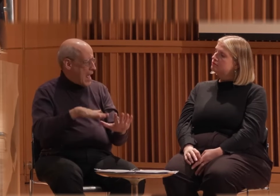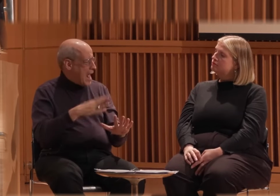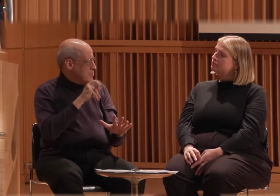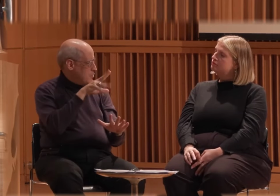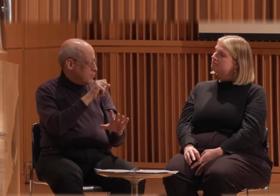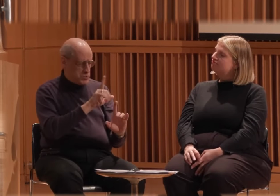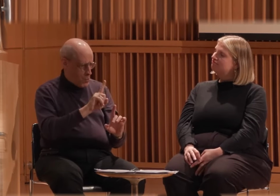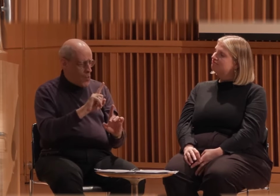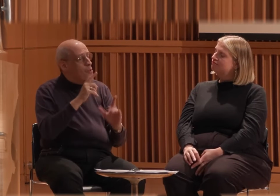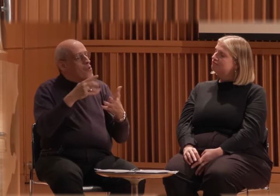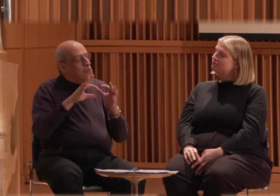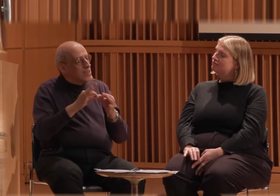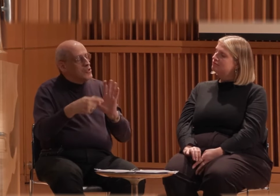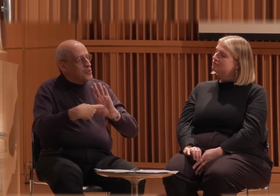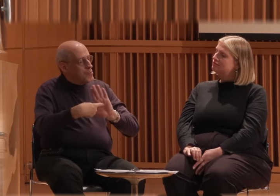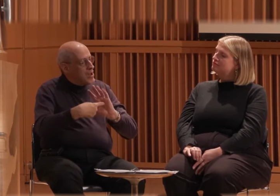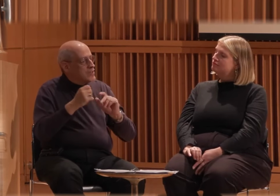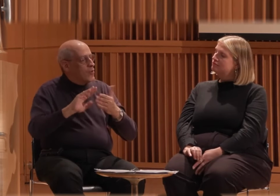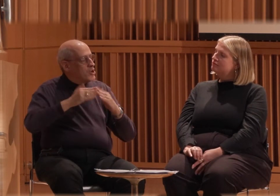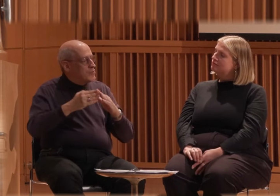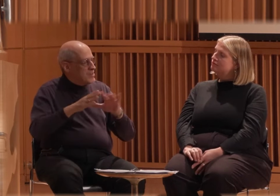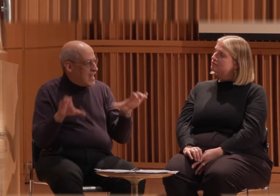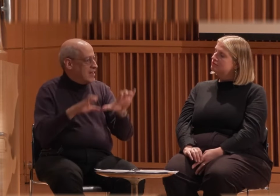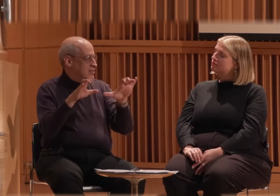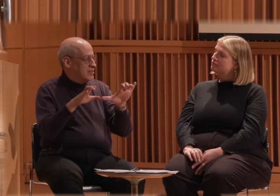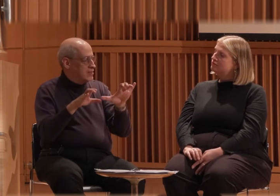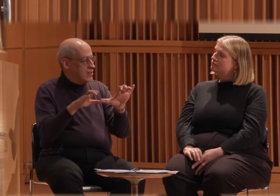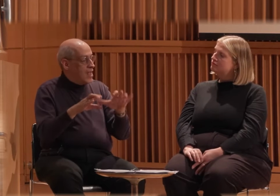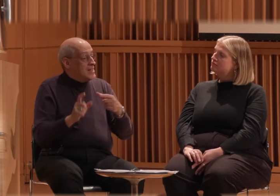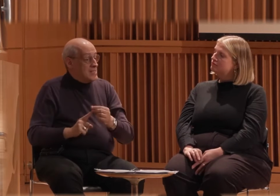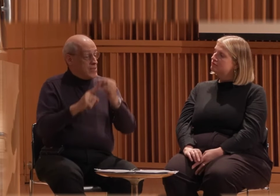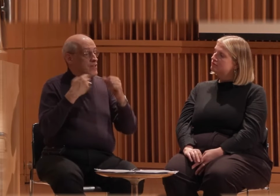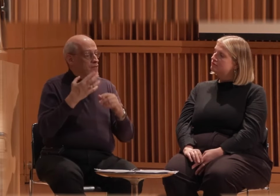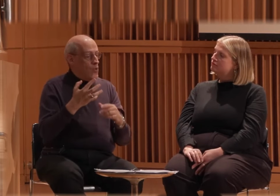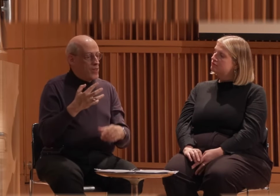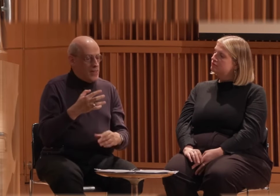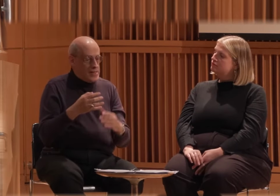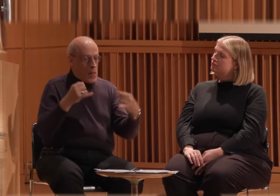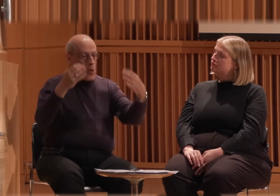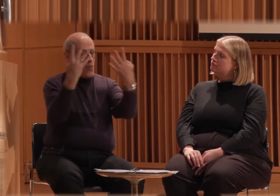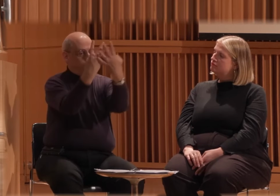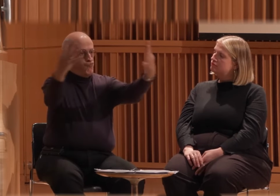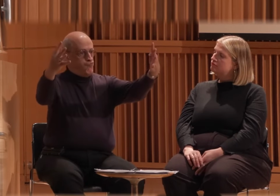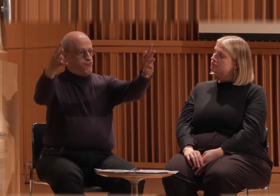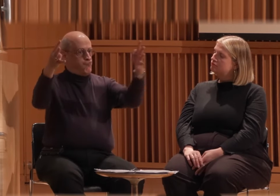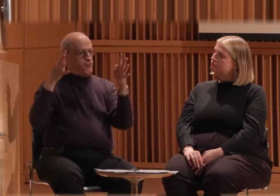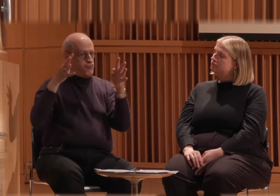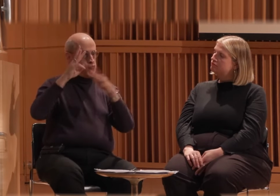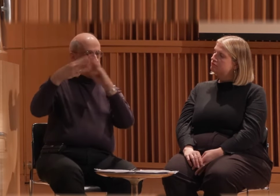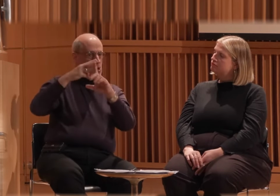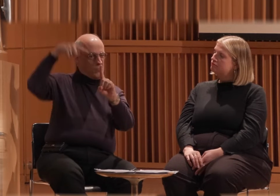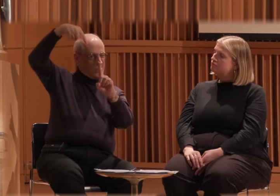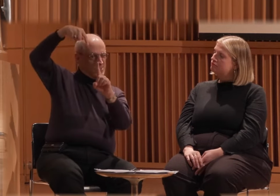models for community input, especially to the rarefied, you know, sometimes fortress-like worlds of public health